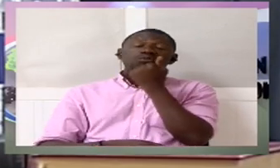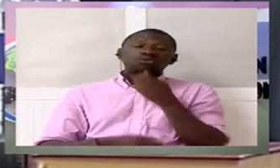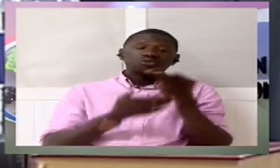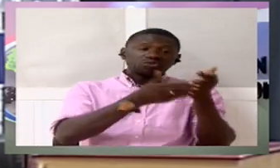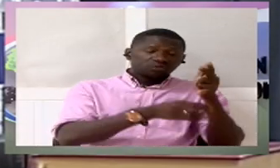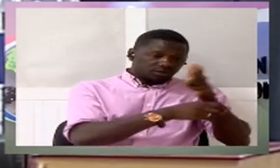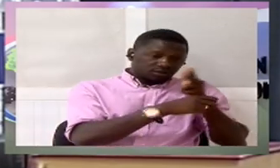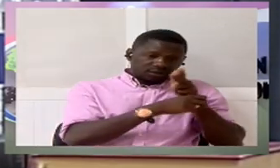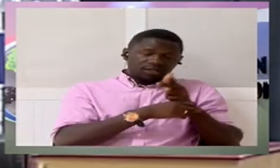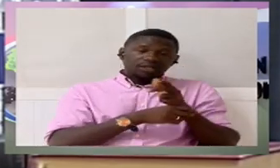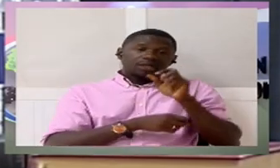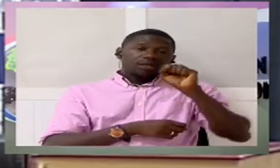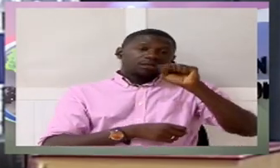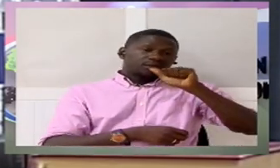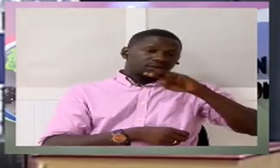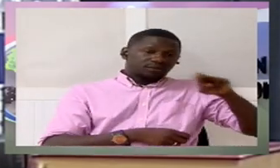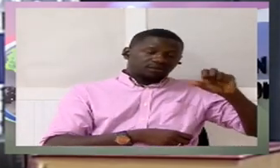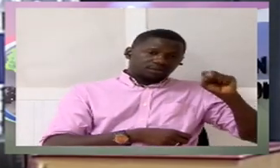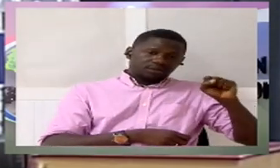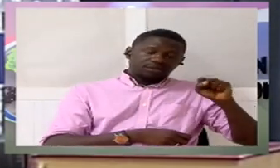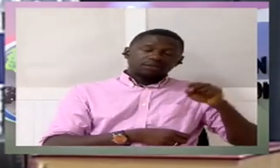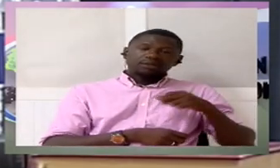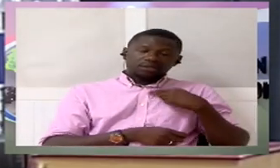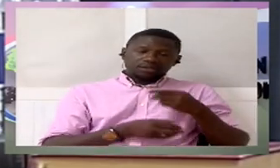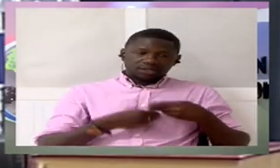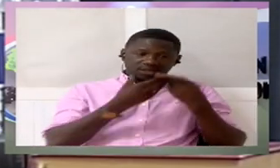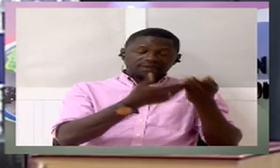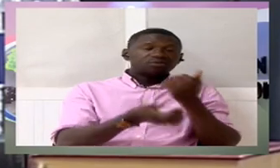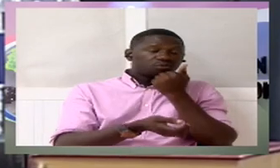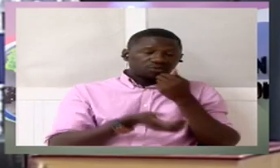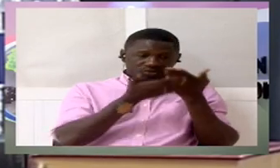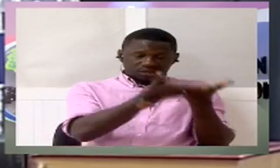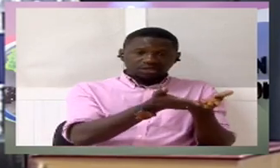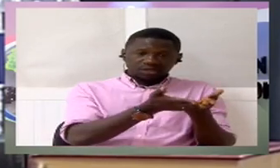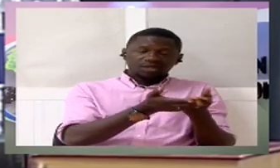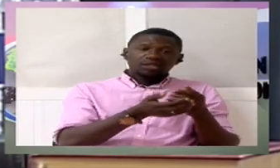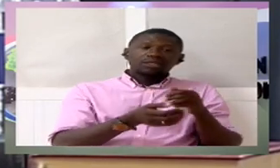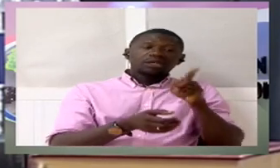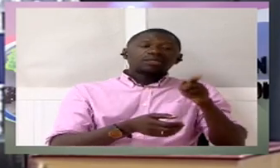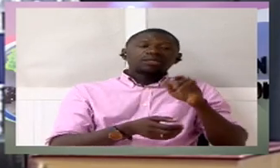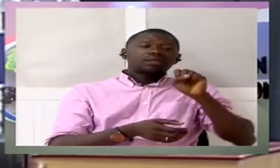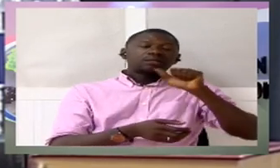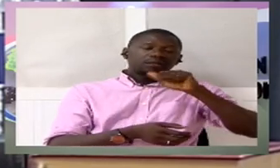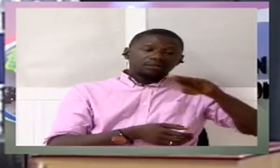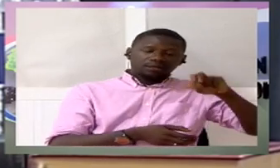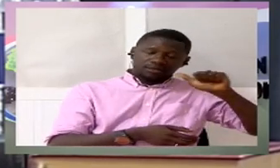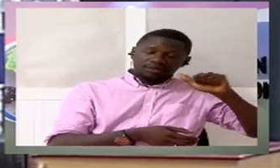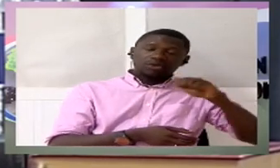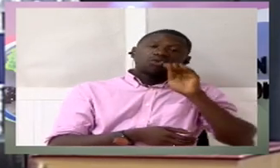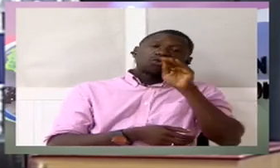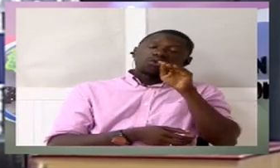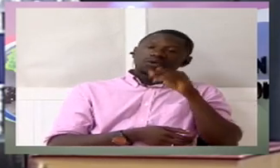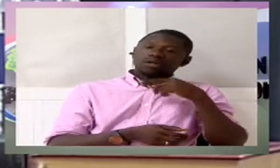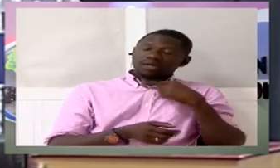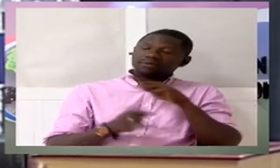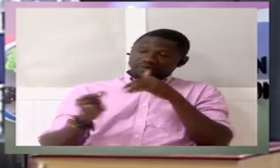Natana number di Sana la. I ended up giving the number to Sana. Sana ya call. Sana called him. And him Gaddafi diamta. He spoke